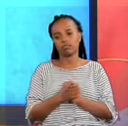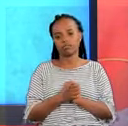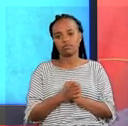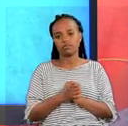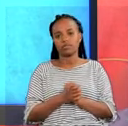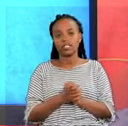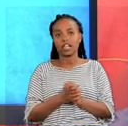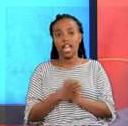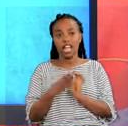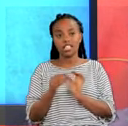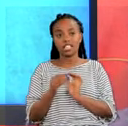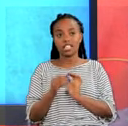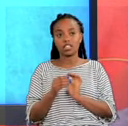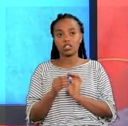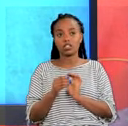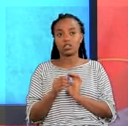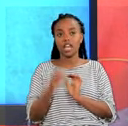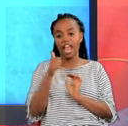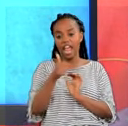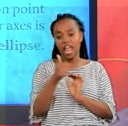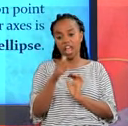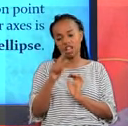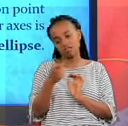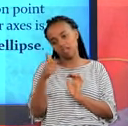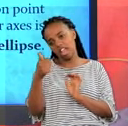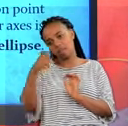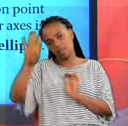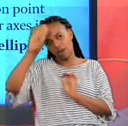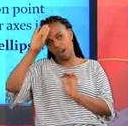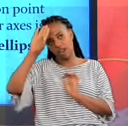And the chord AA prime,